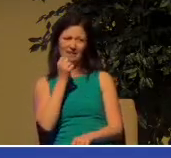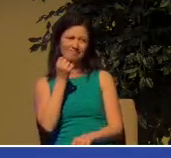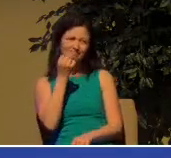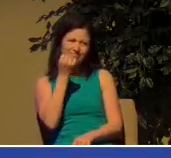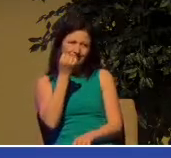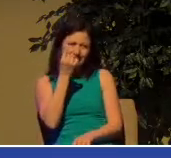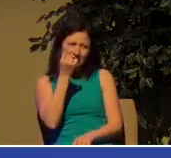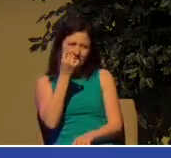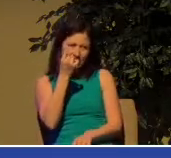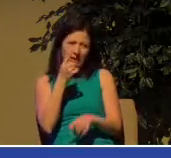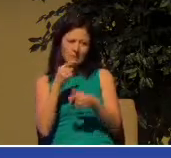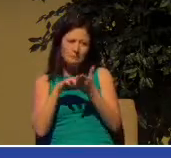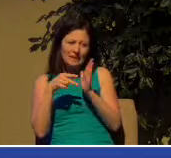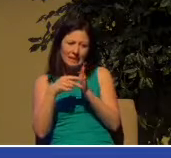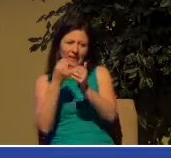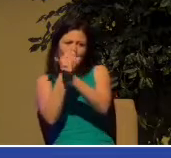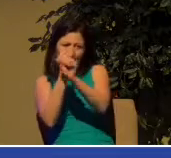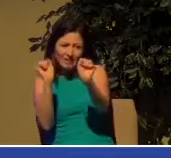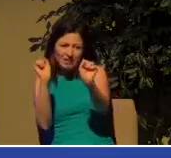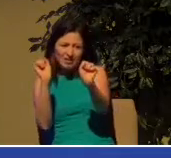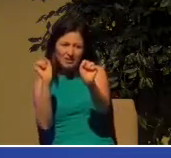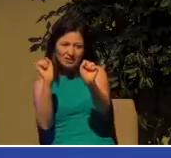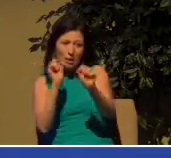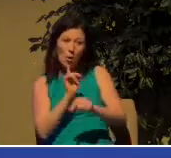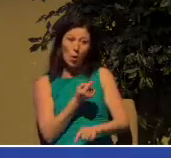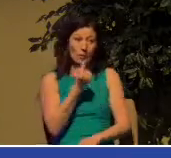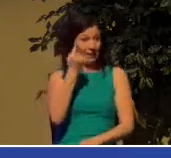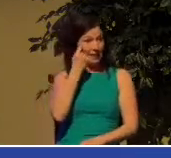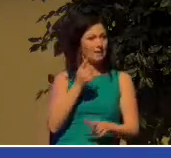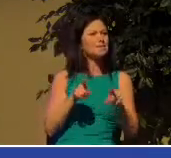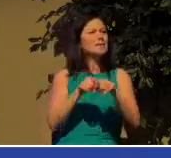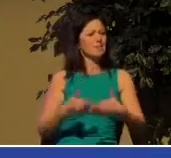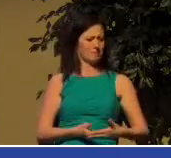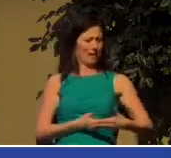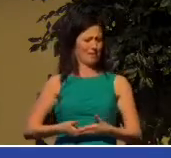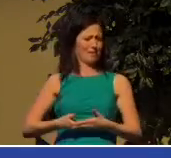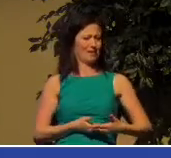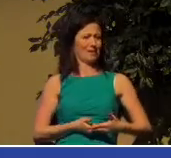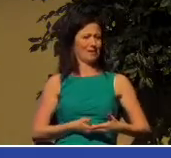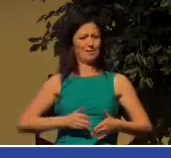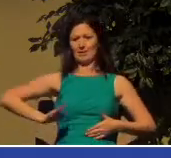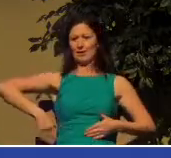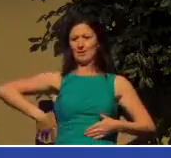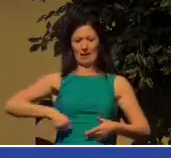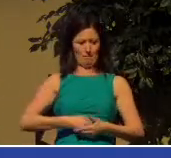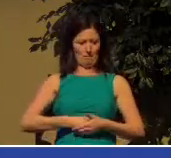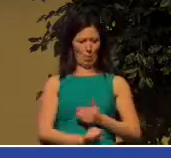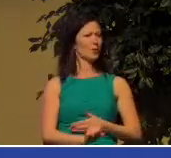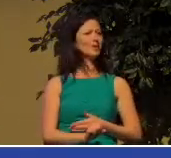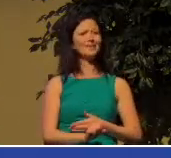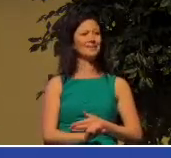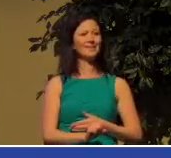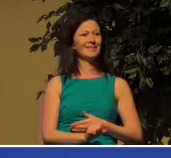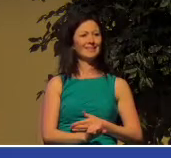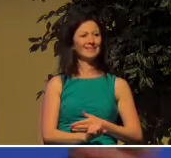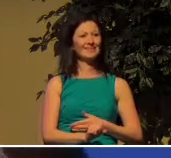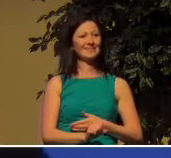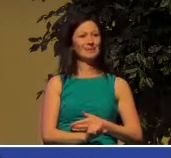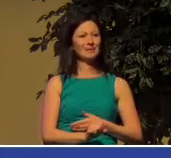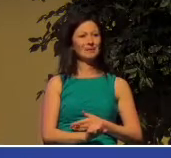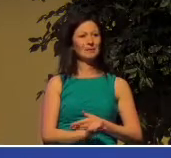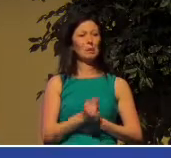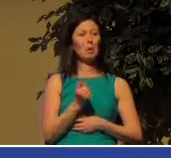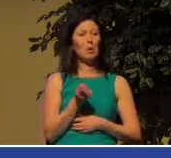it. They could only think, just like a baby that hasn't been born yet, can only be